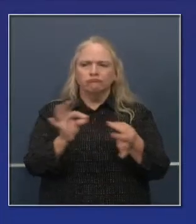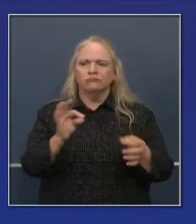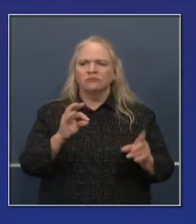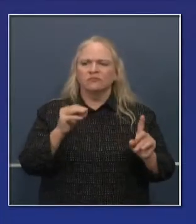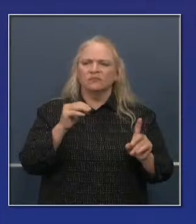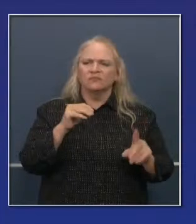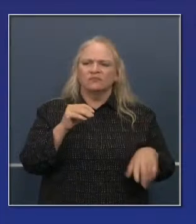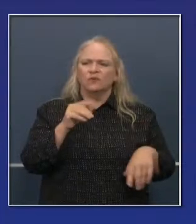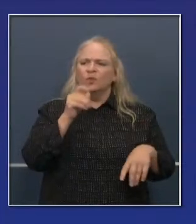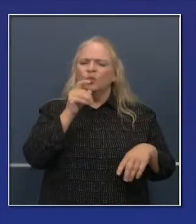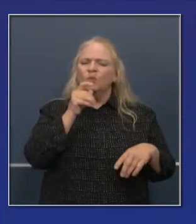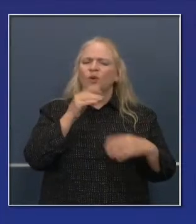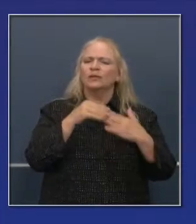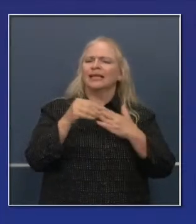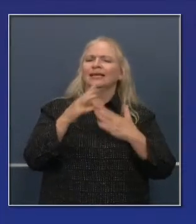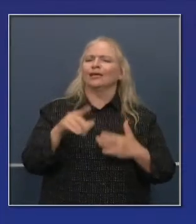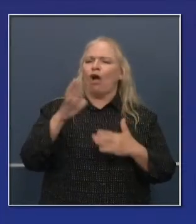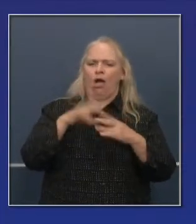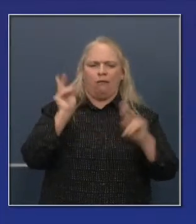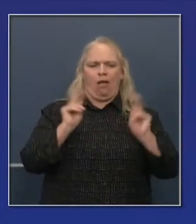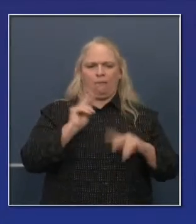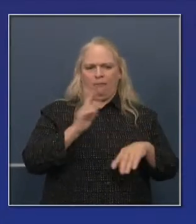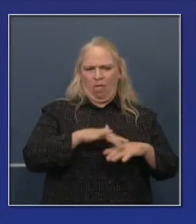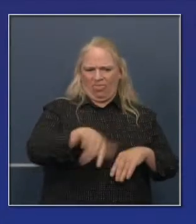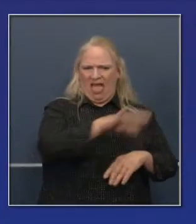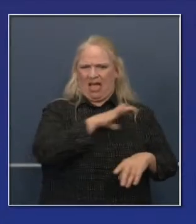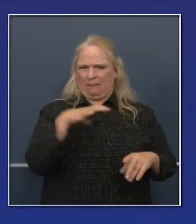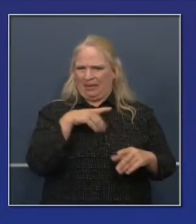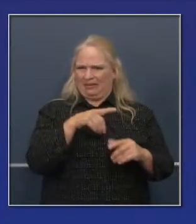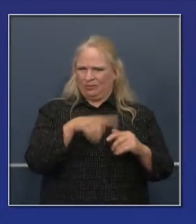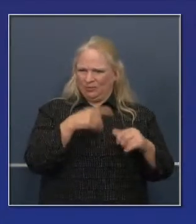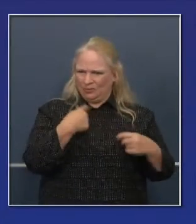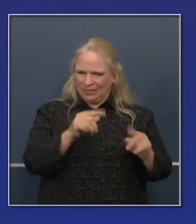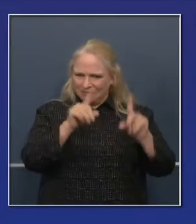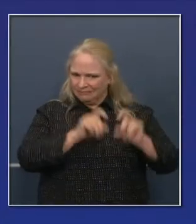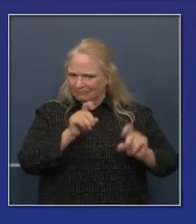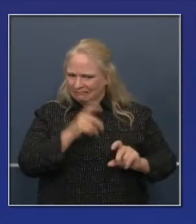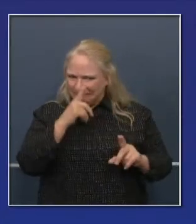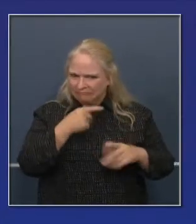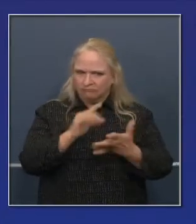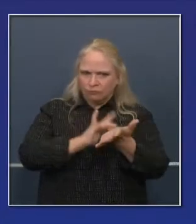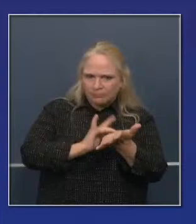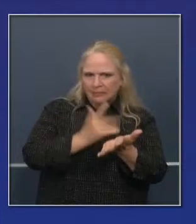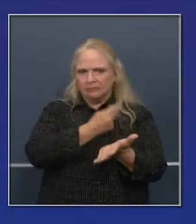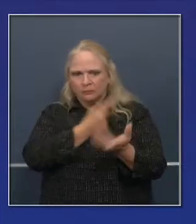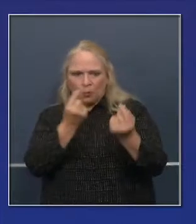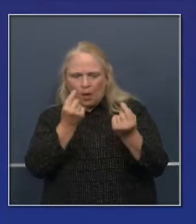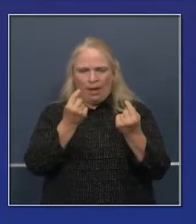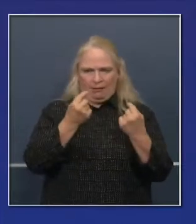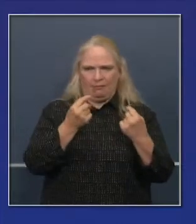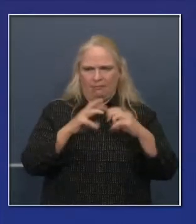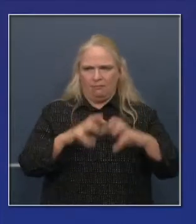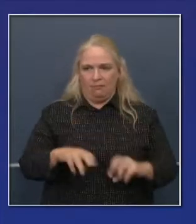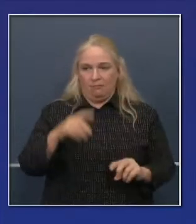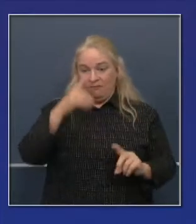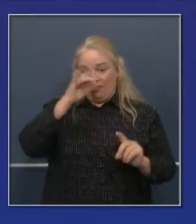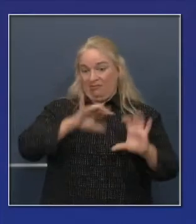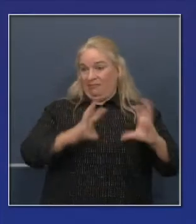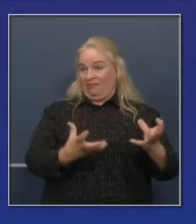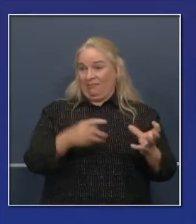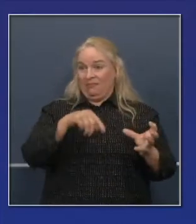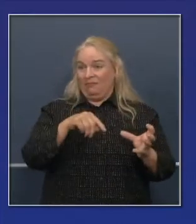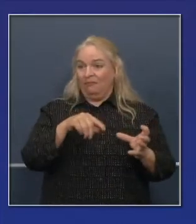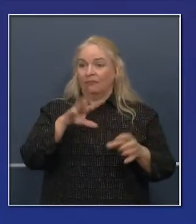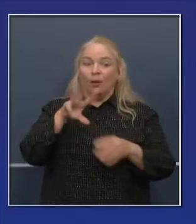again, just coming from record number of tests conducted. This is the next iteration of testing that includes, by the way, schools,